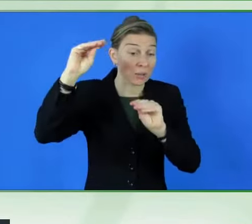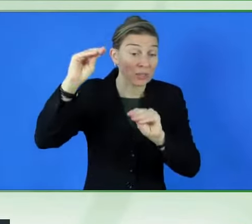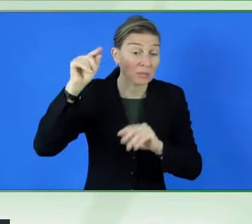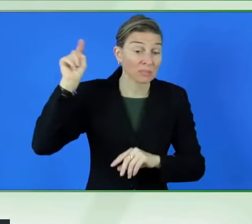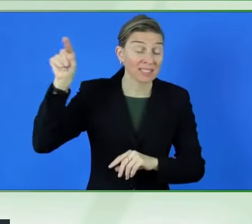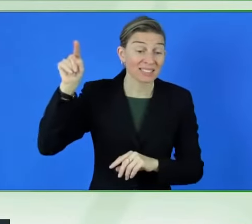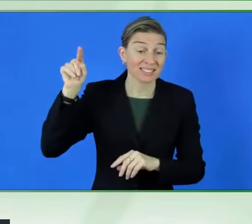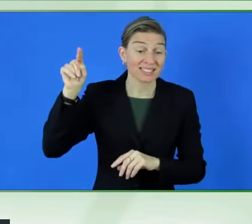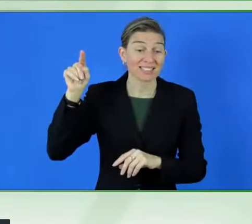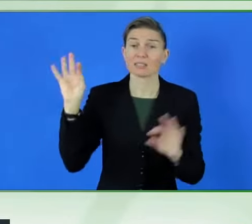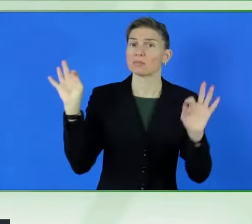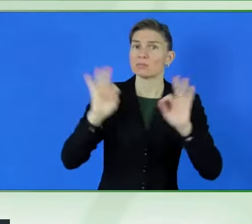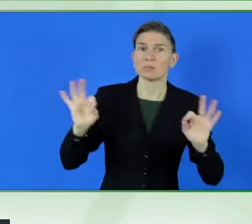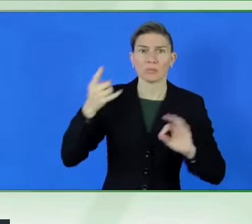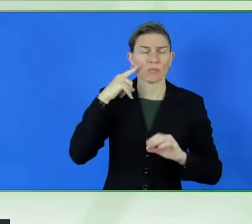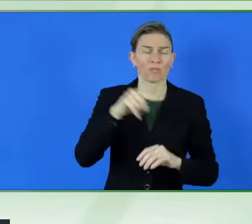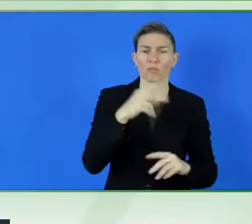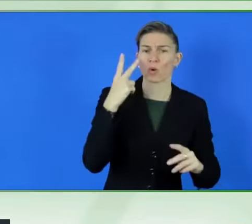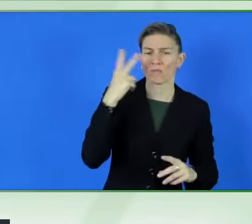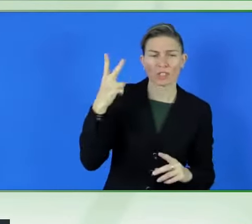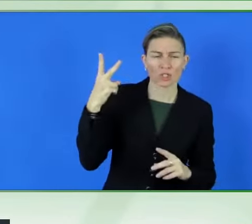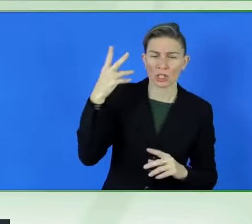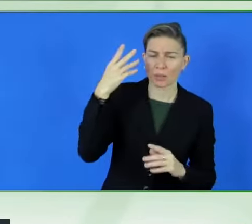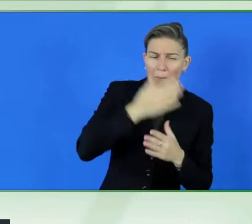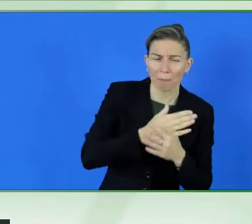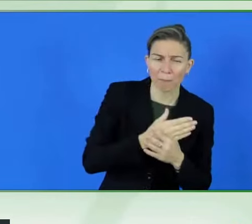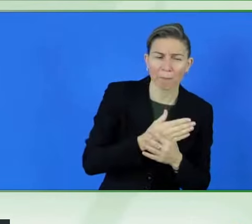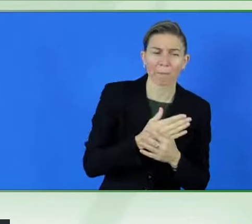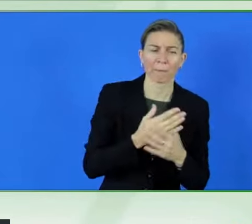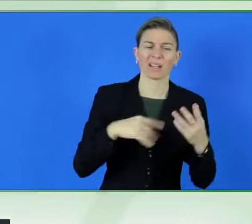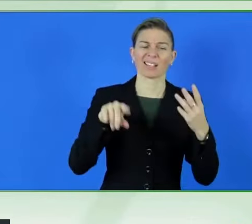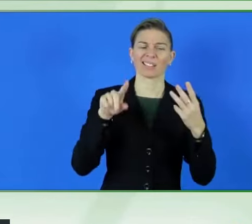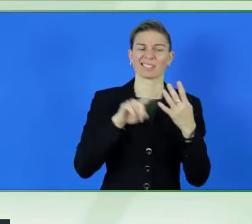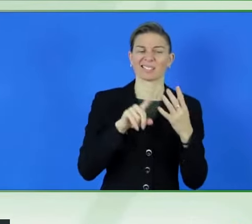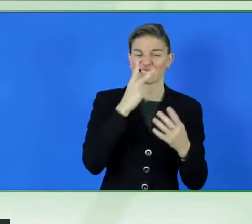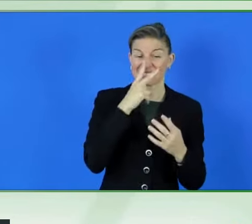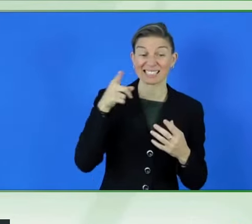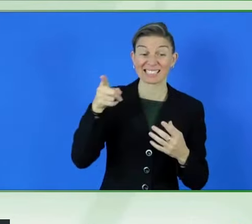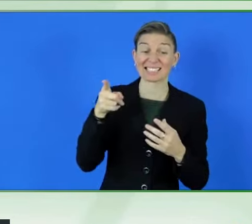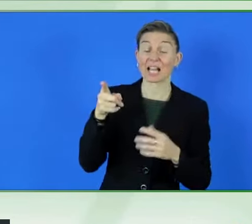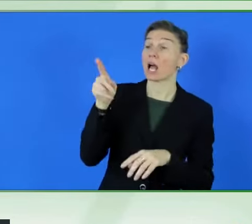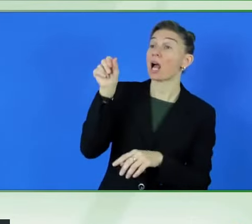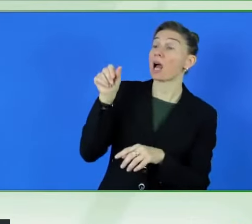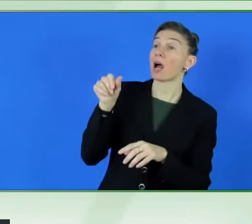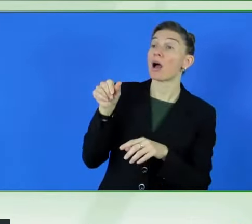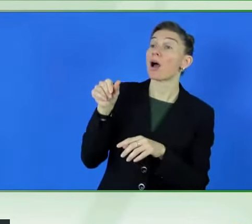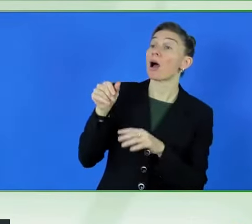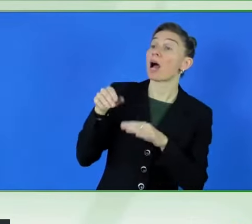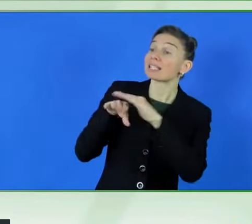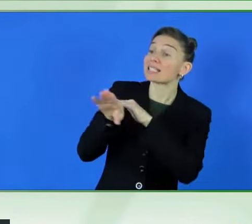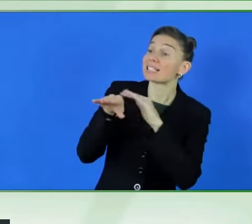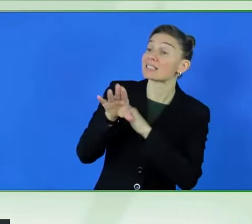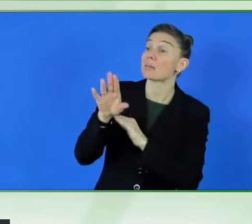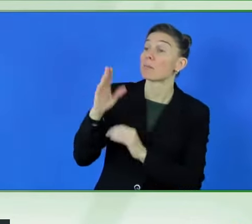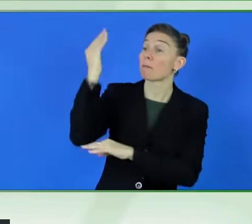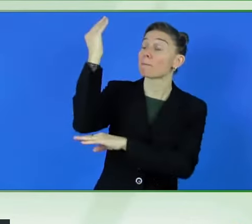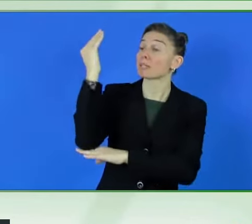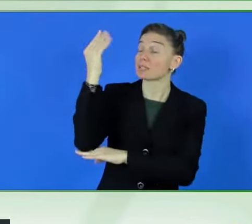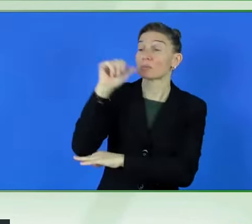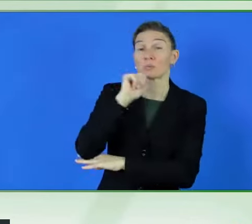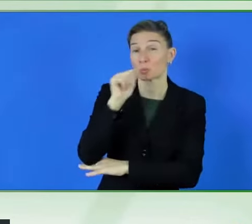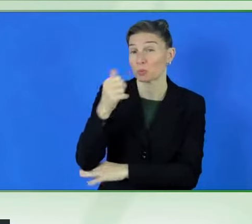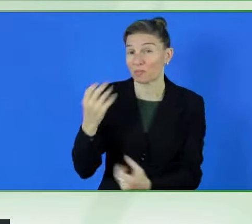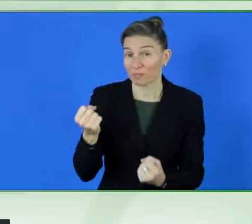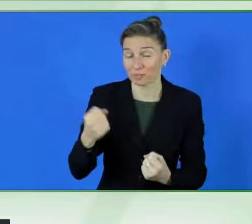no information about accessible buses and bus stops. Next slide, please.